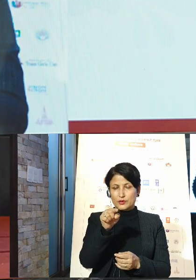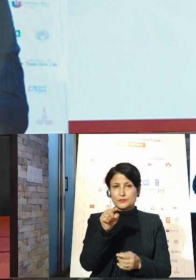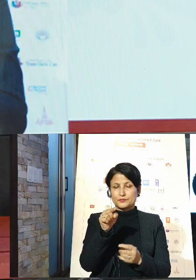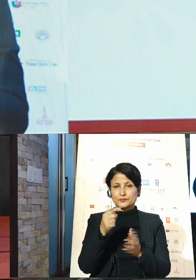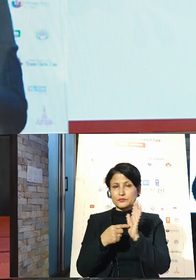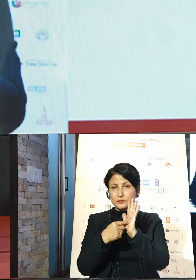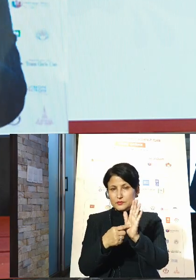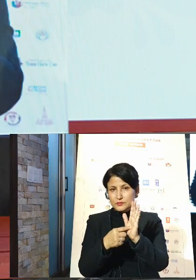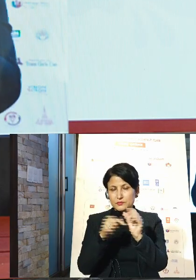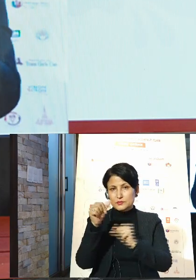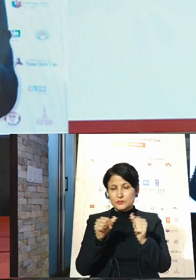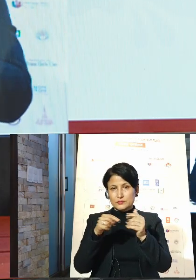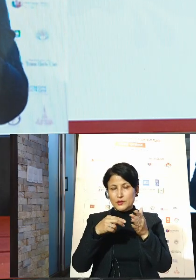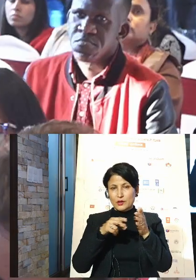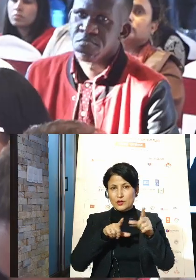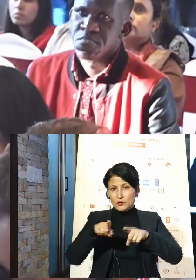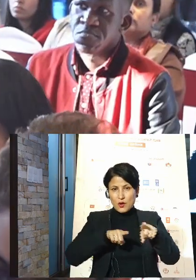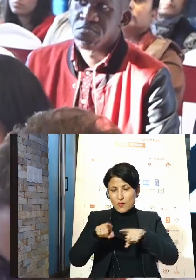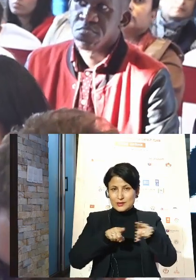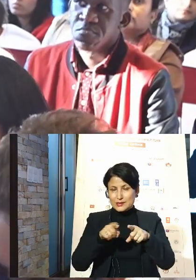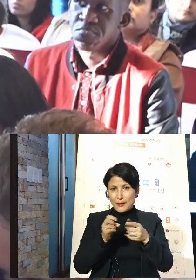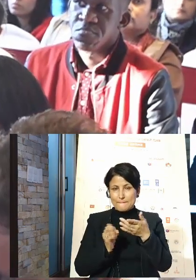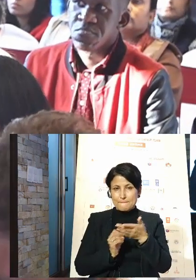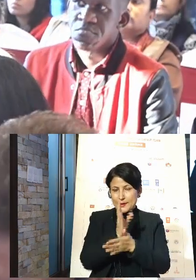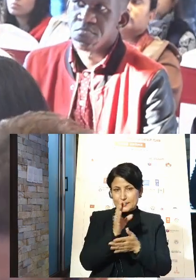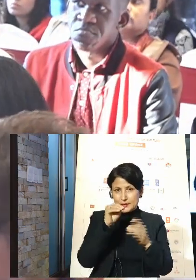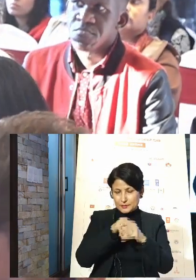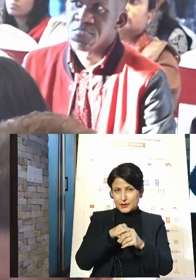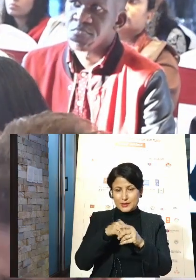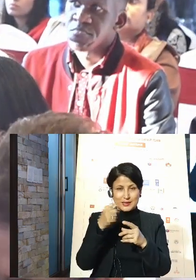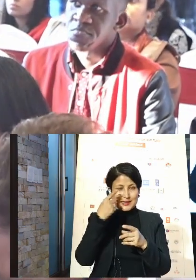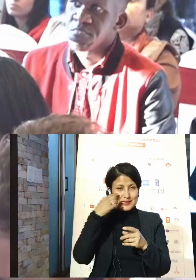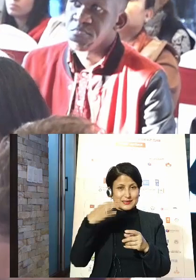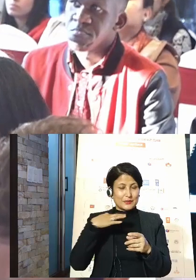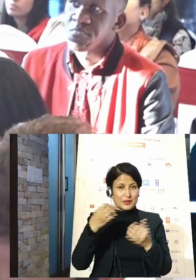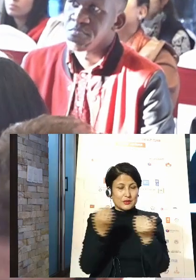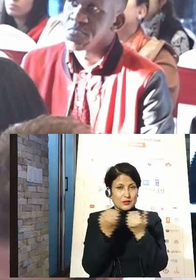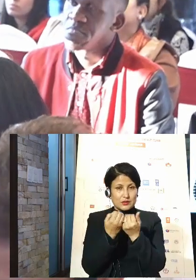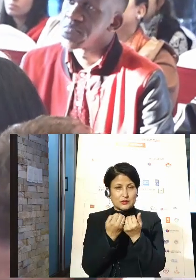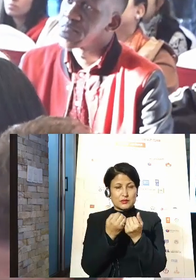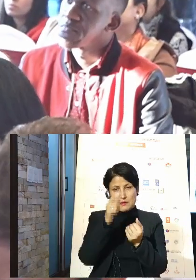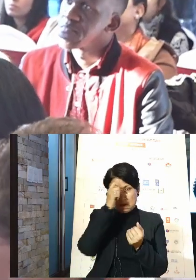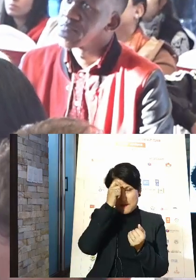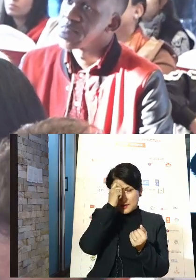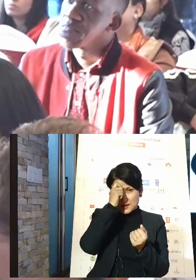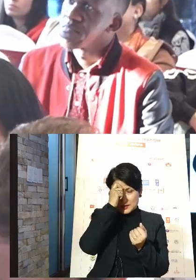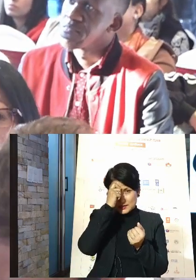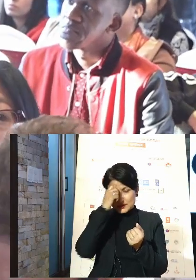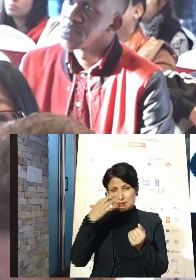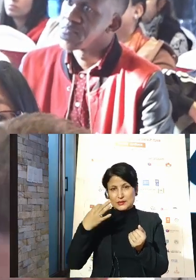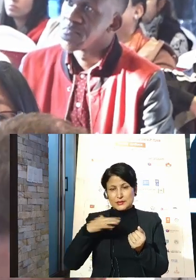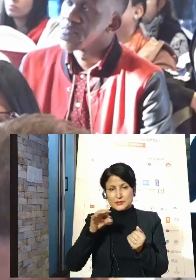made of the visual representations of menstruation, dignified menstruation across Bombay.